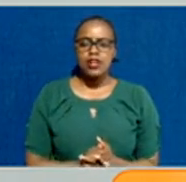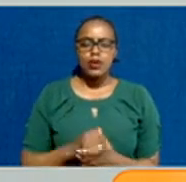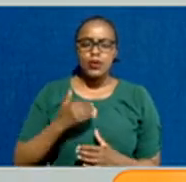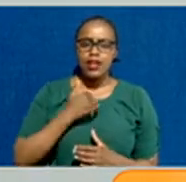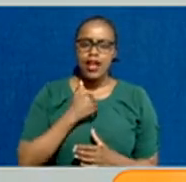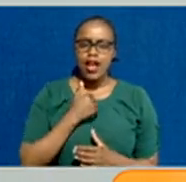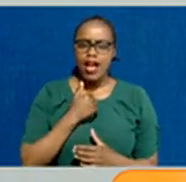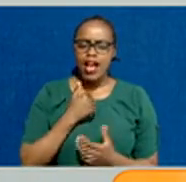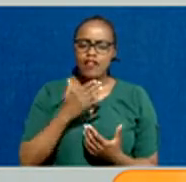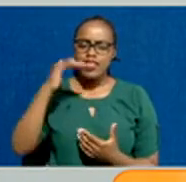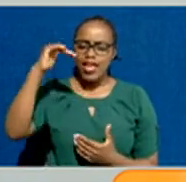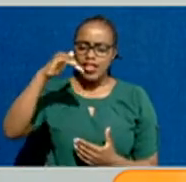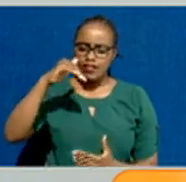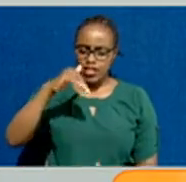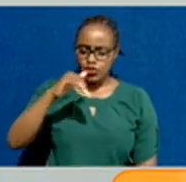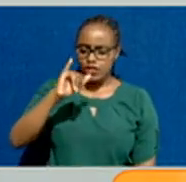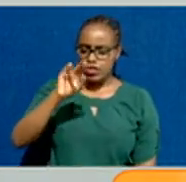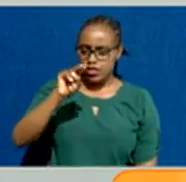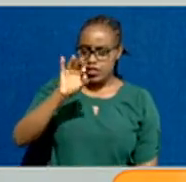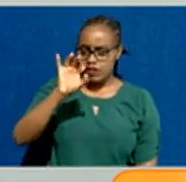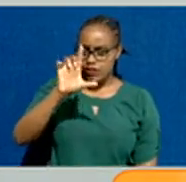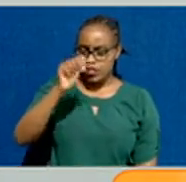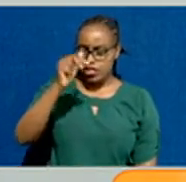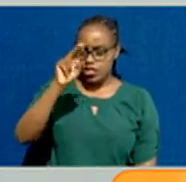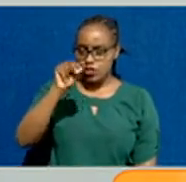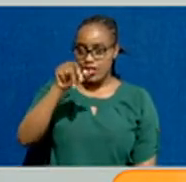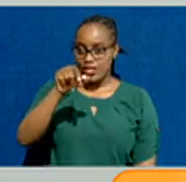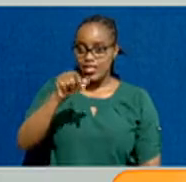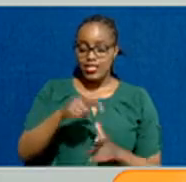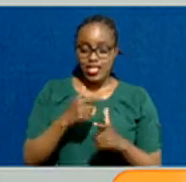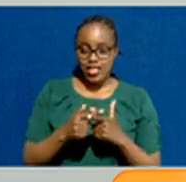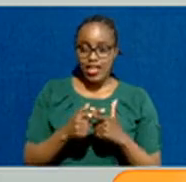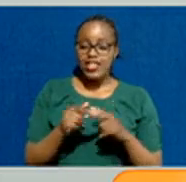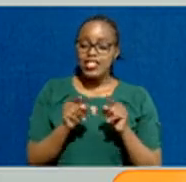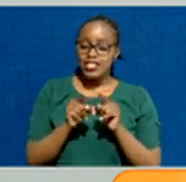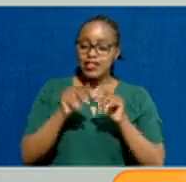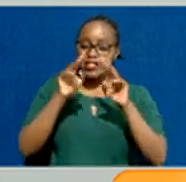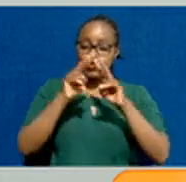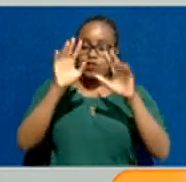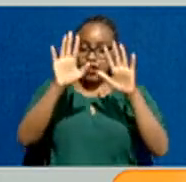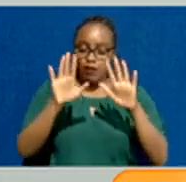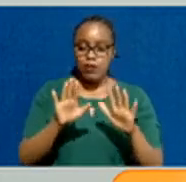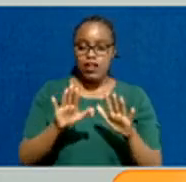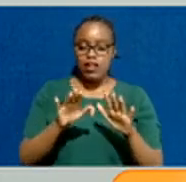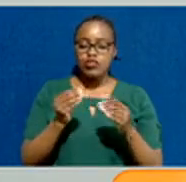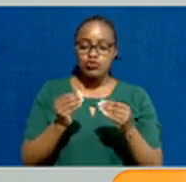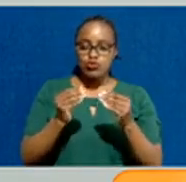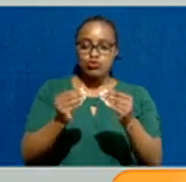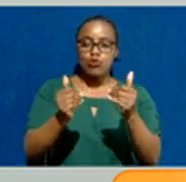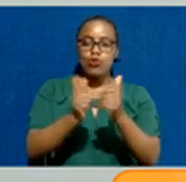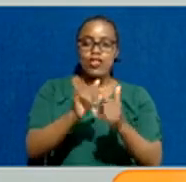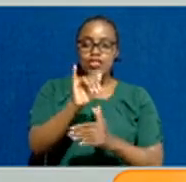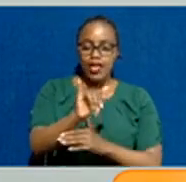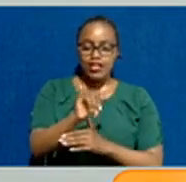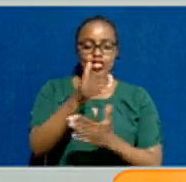of inflation expectations. So in that sense, it was important to deal with it. It